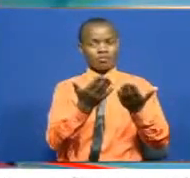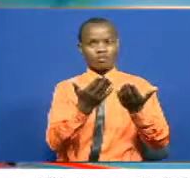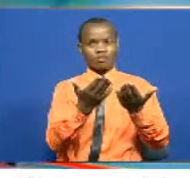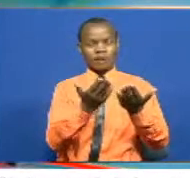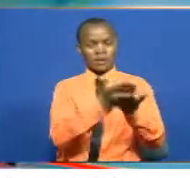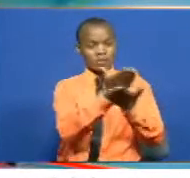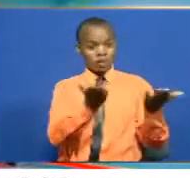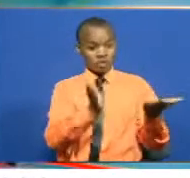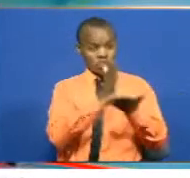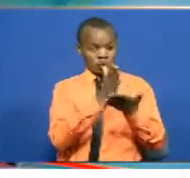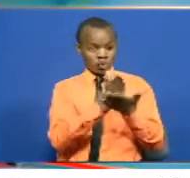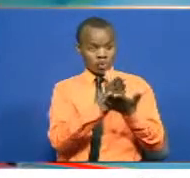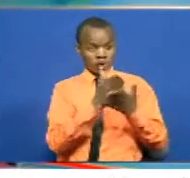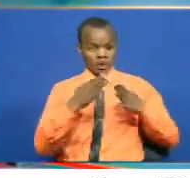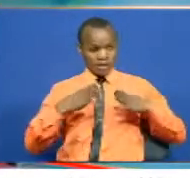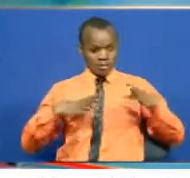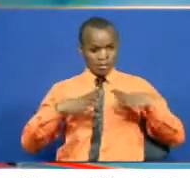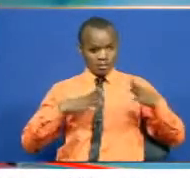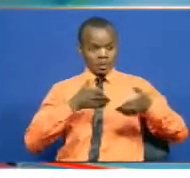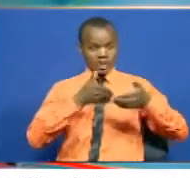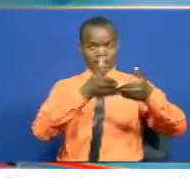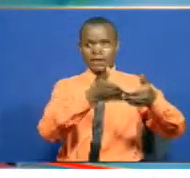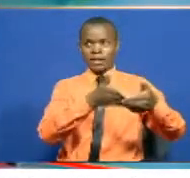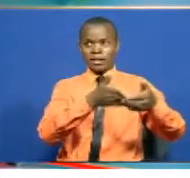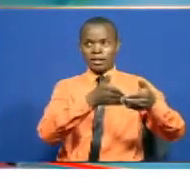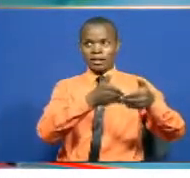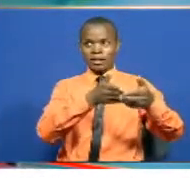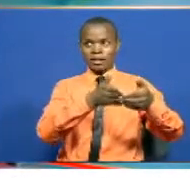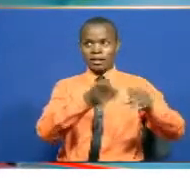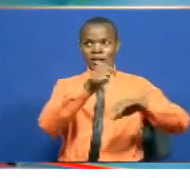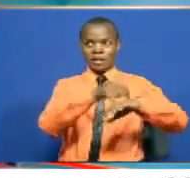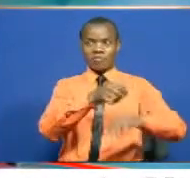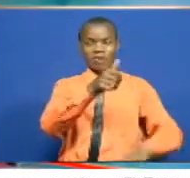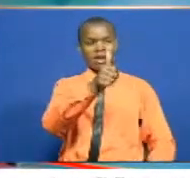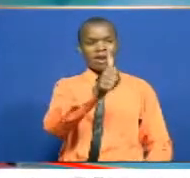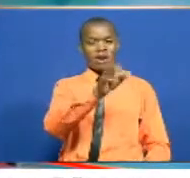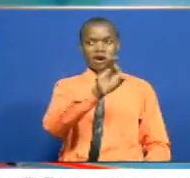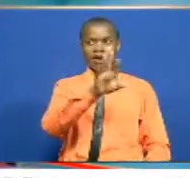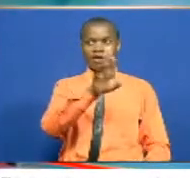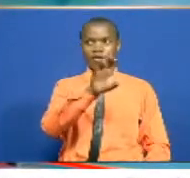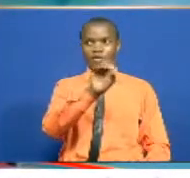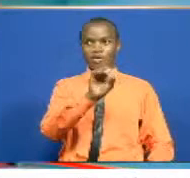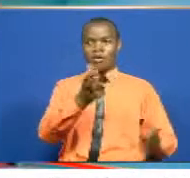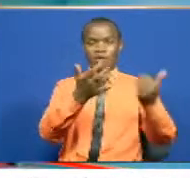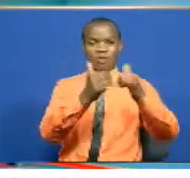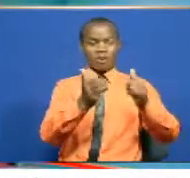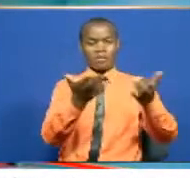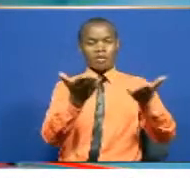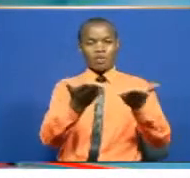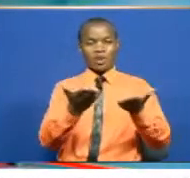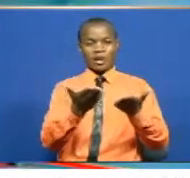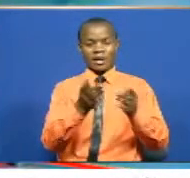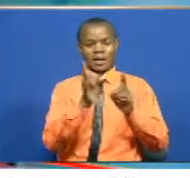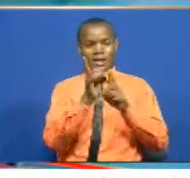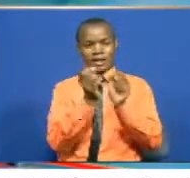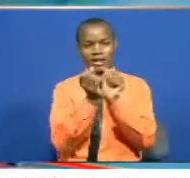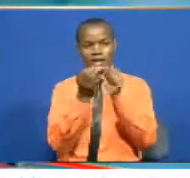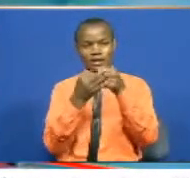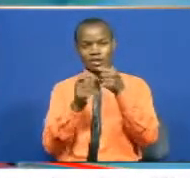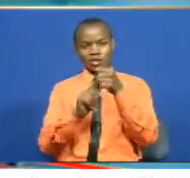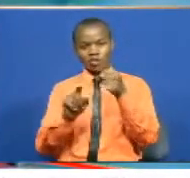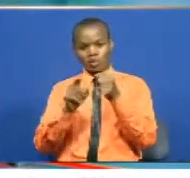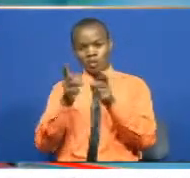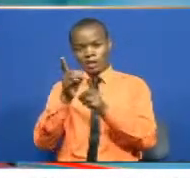you're the biggest movers coming into, you know, the AfroBasket qualifiers that will be played from the 18th to the 20th of this